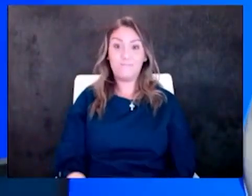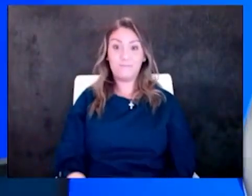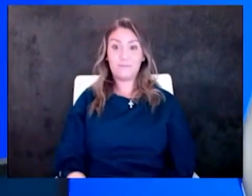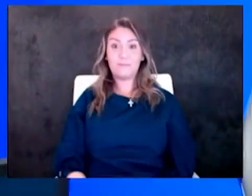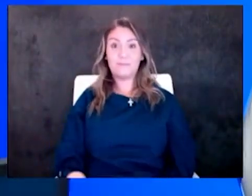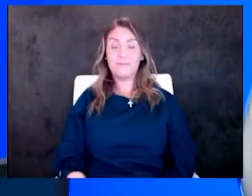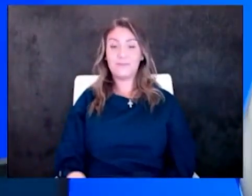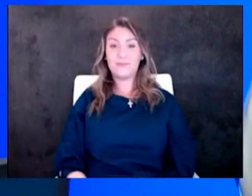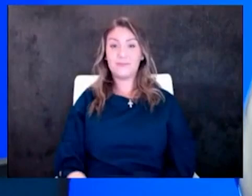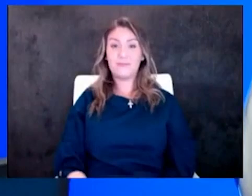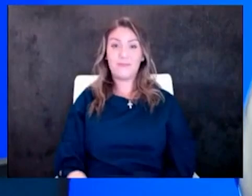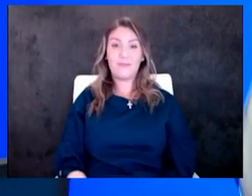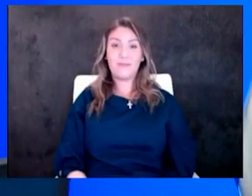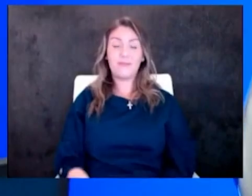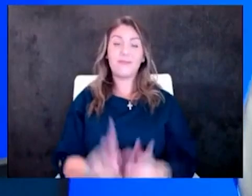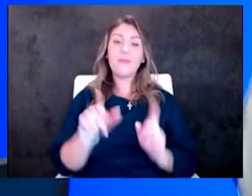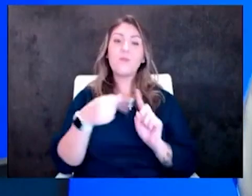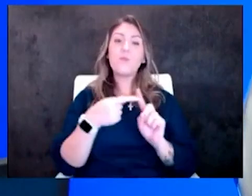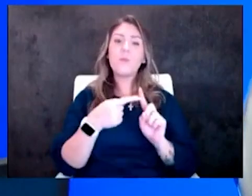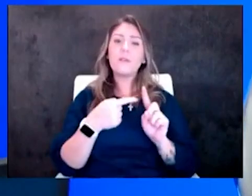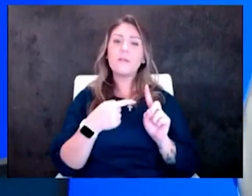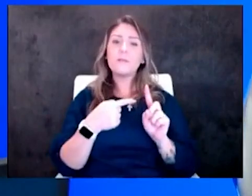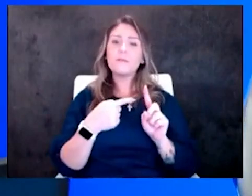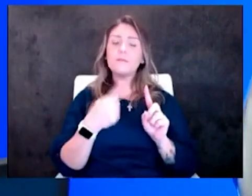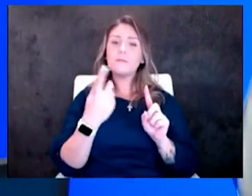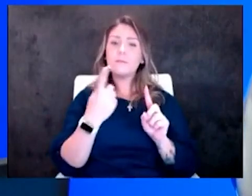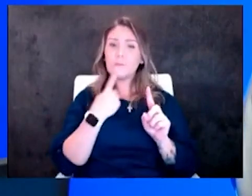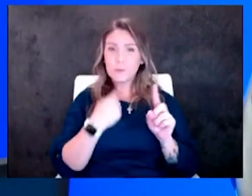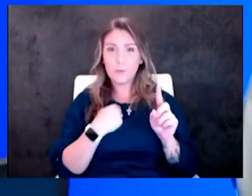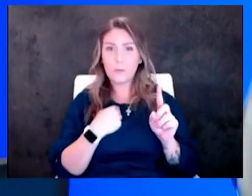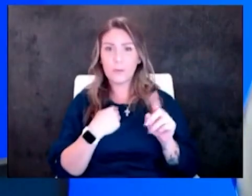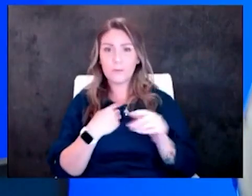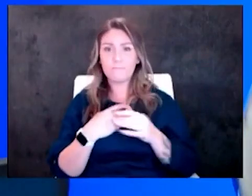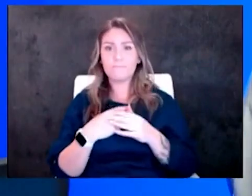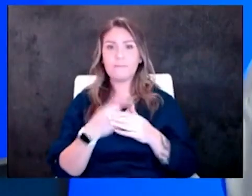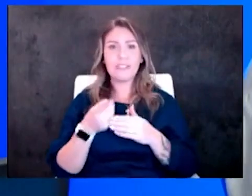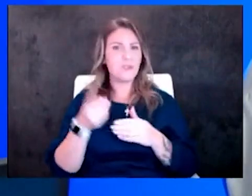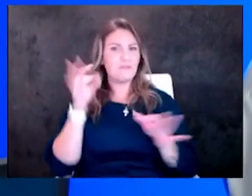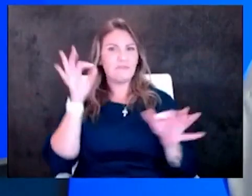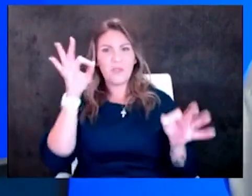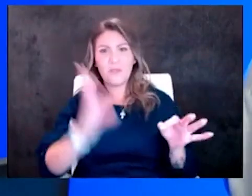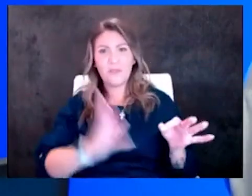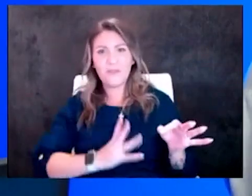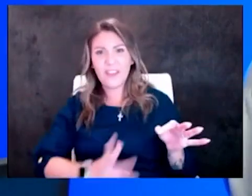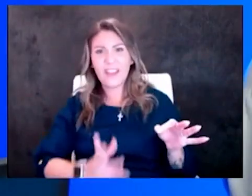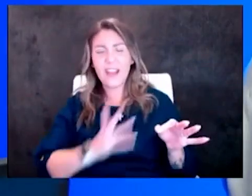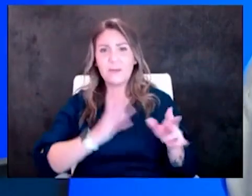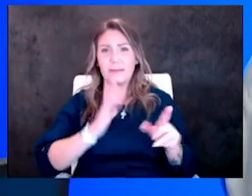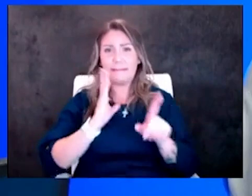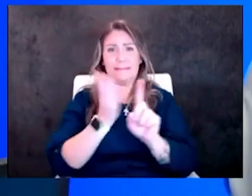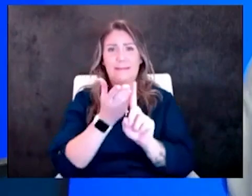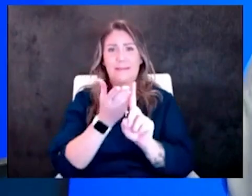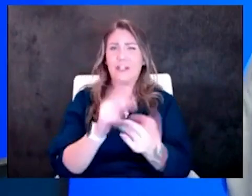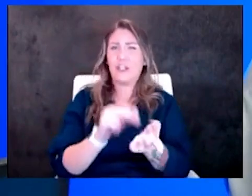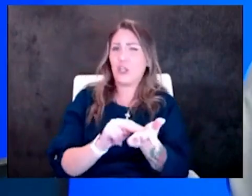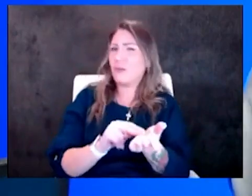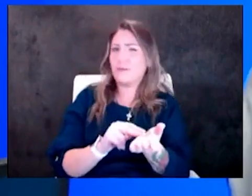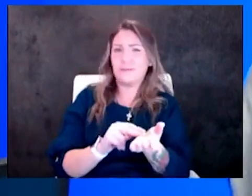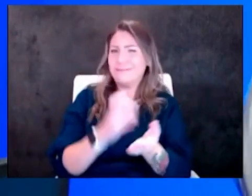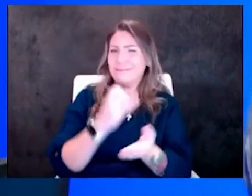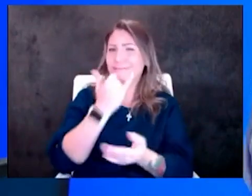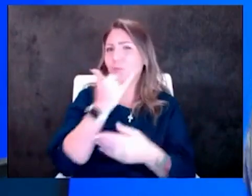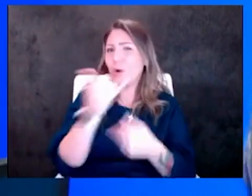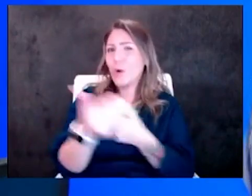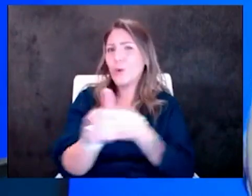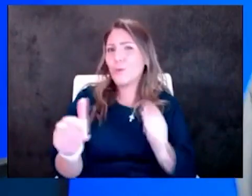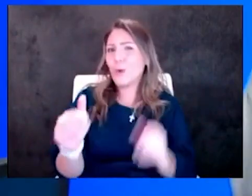I was told that he was perfectly fine, I was convinced that the nurse went into the wrong room. When you